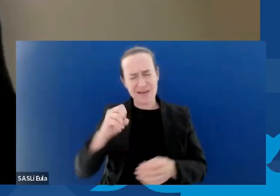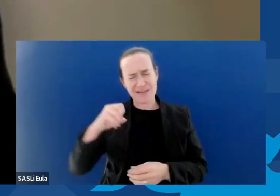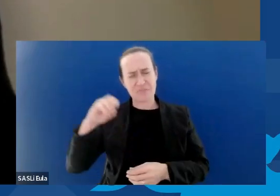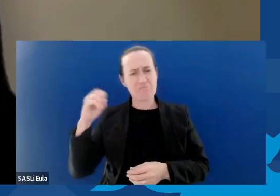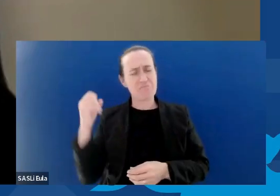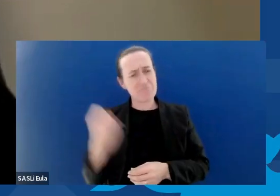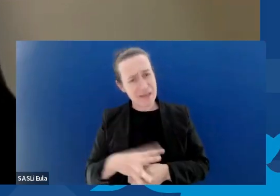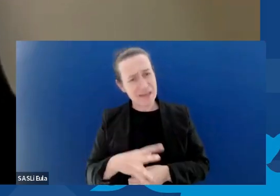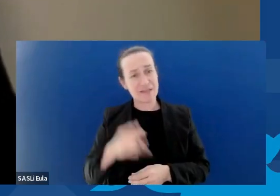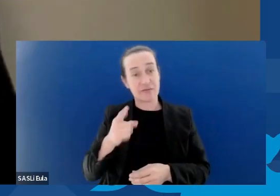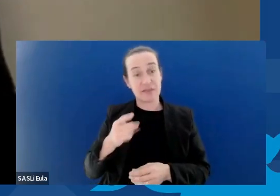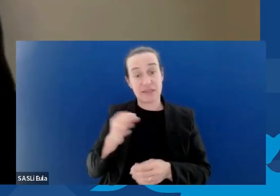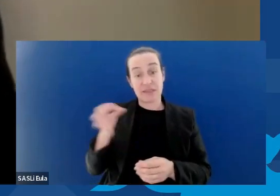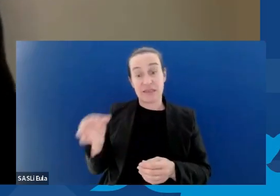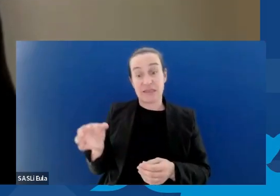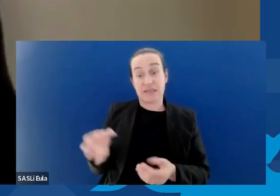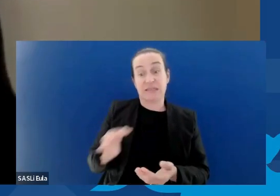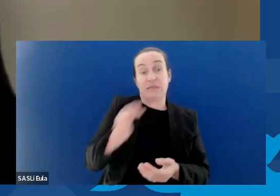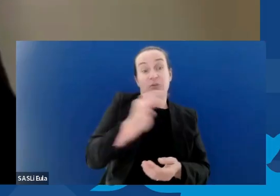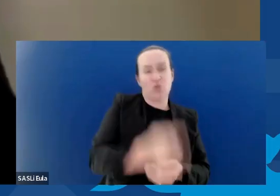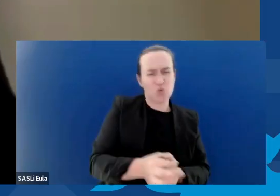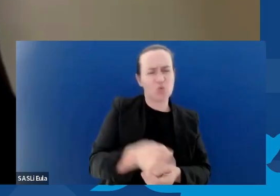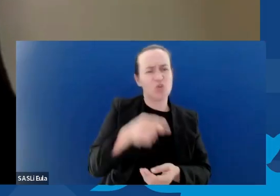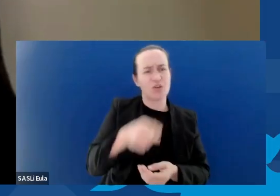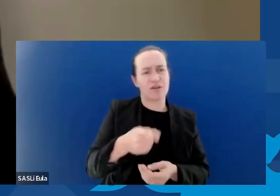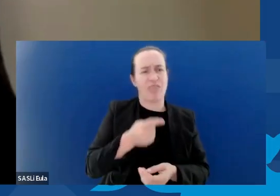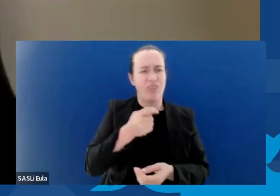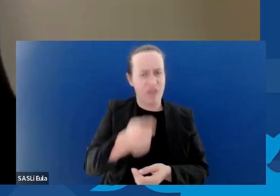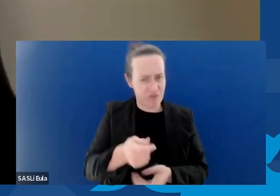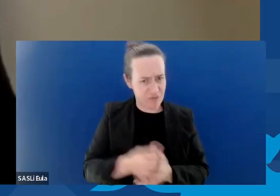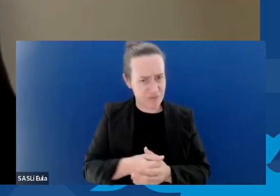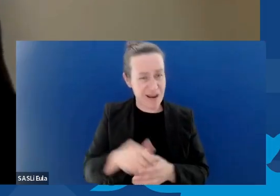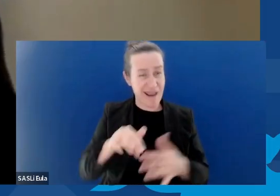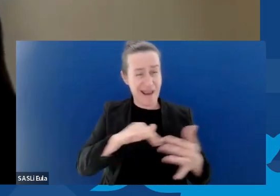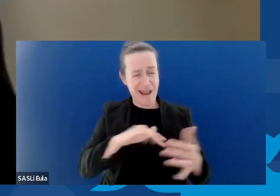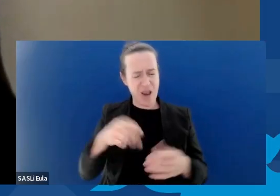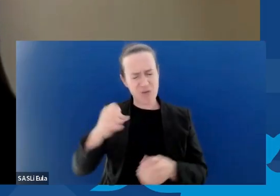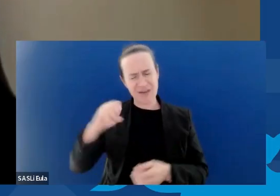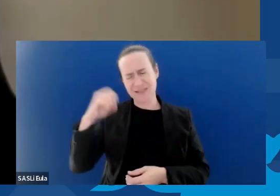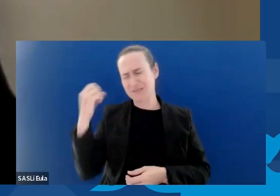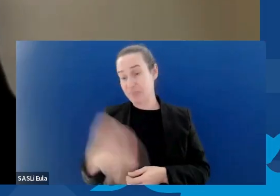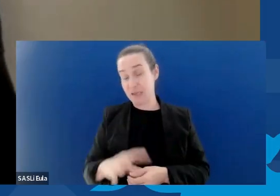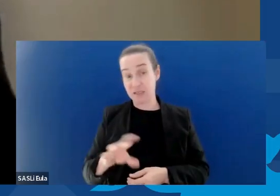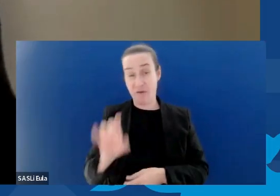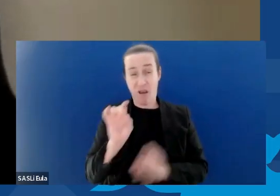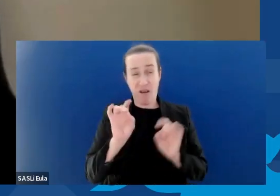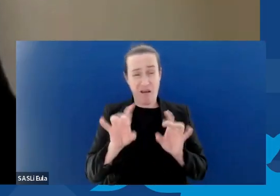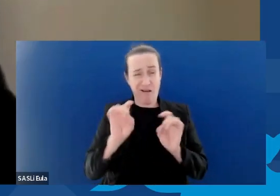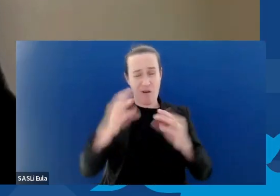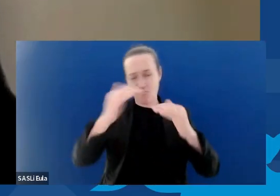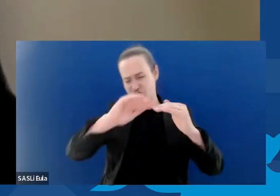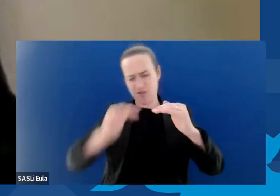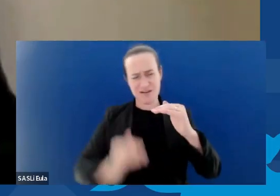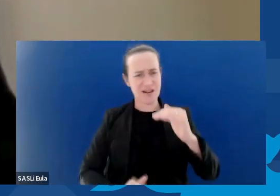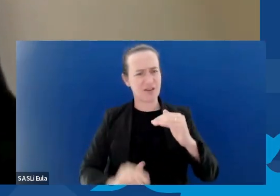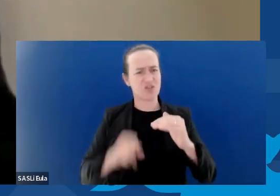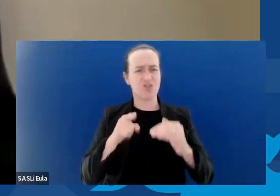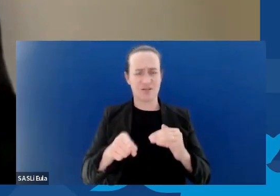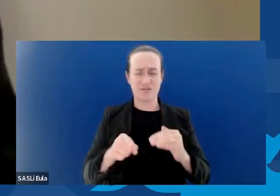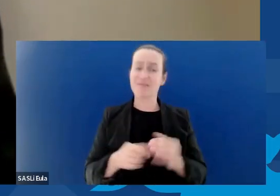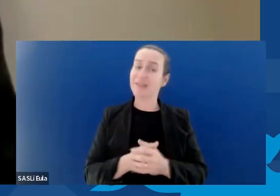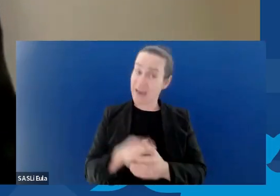substitution therapy programs are, how expensive harm reduction programs are. And truth be told, they